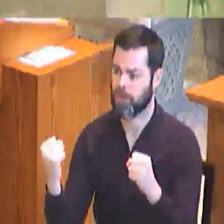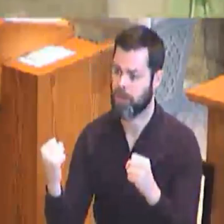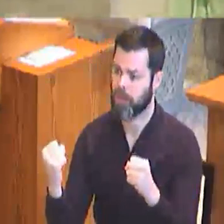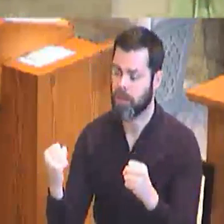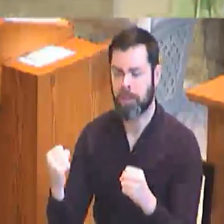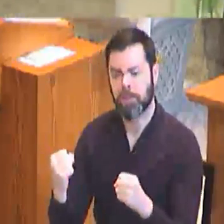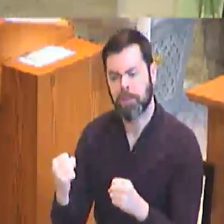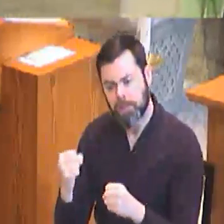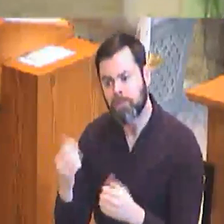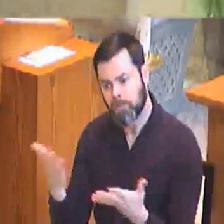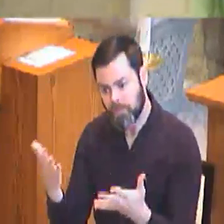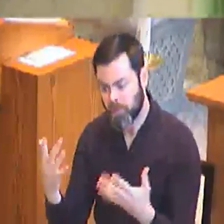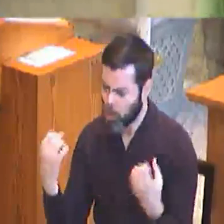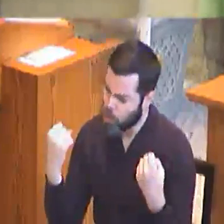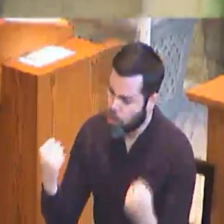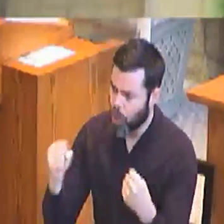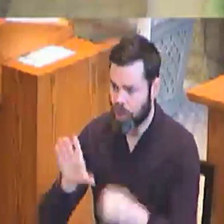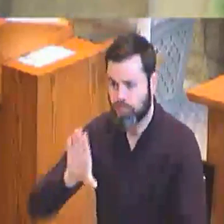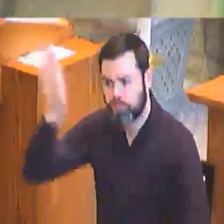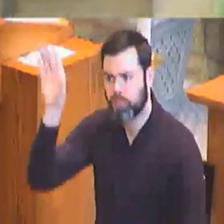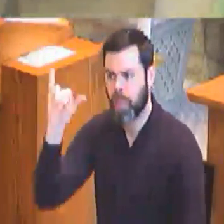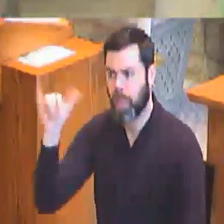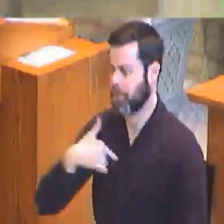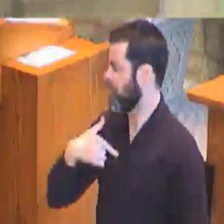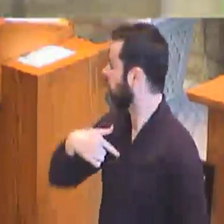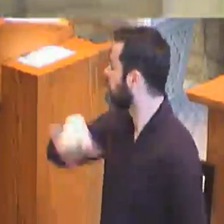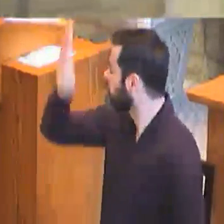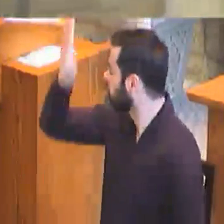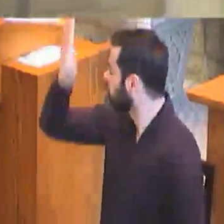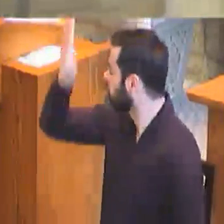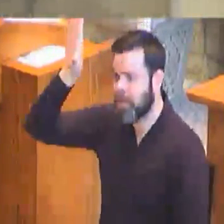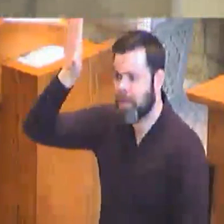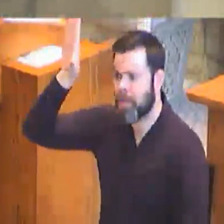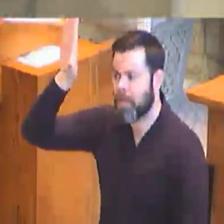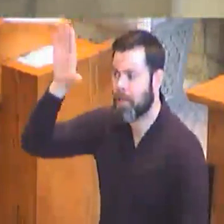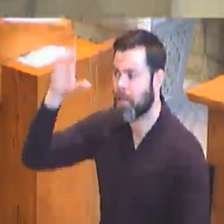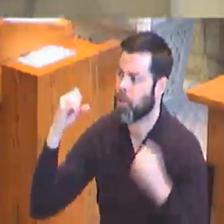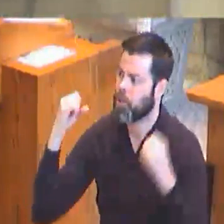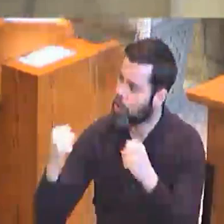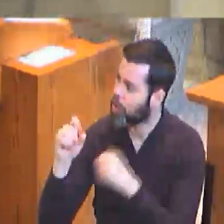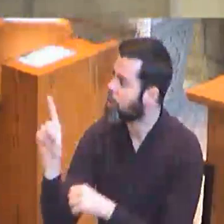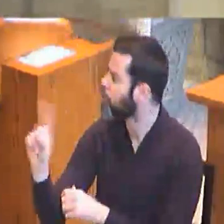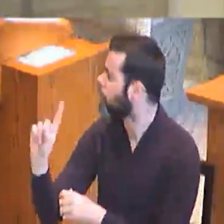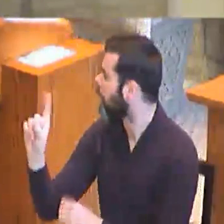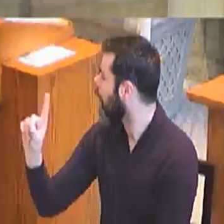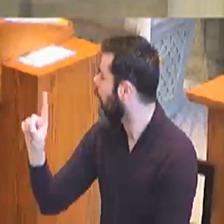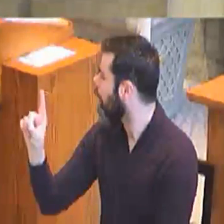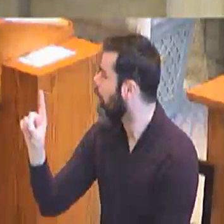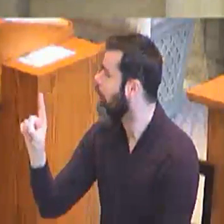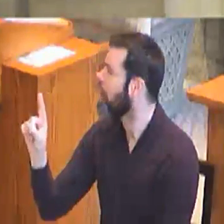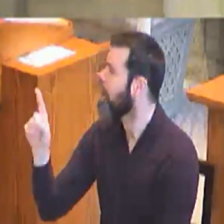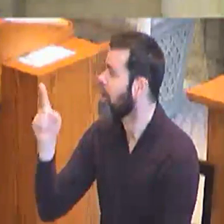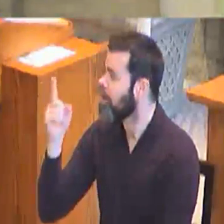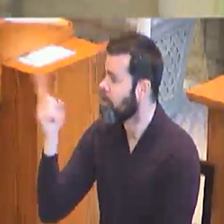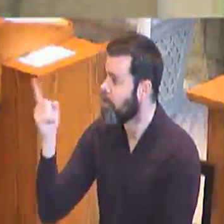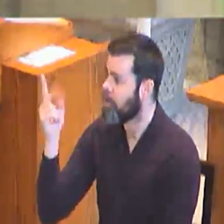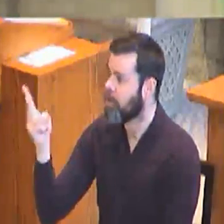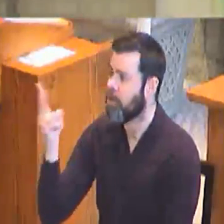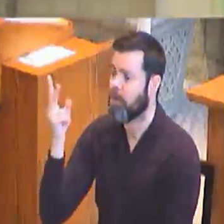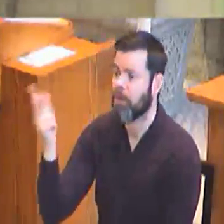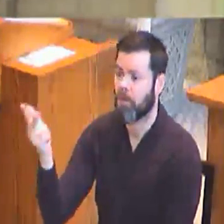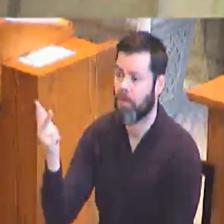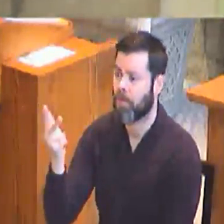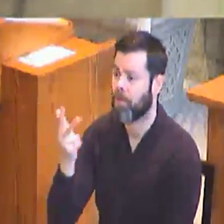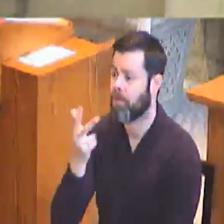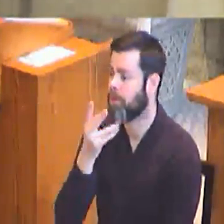courage in your hand and raise your hand as I raise my hand. Courage, courage out there. Keep your hands up, please. Keep